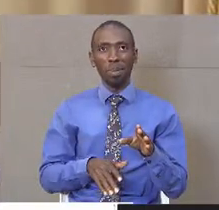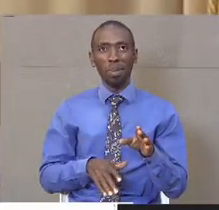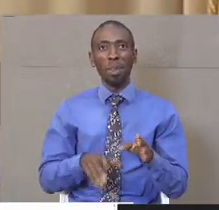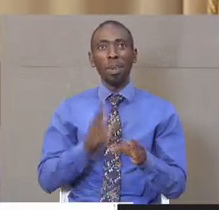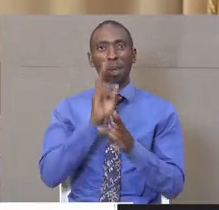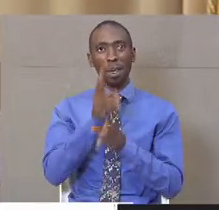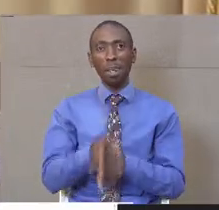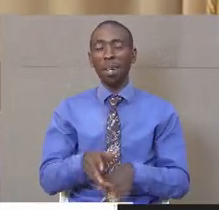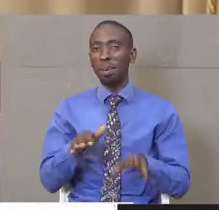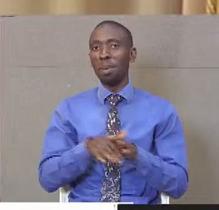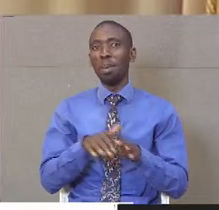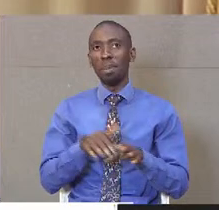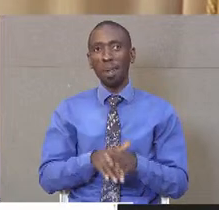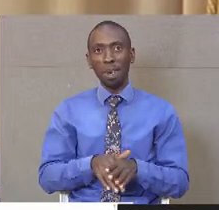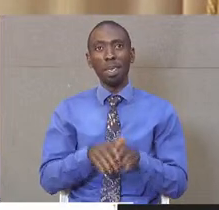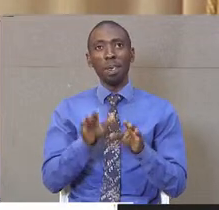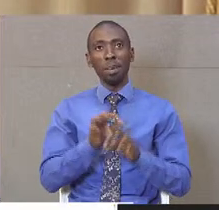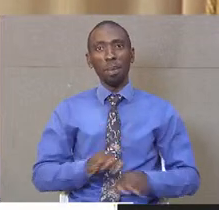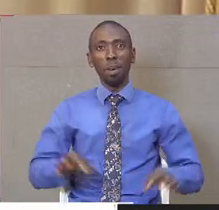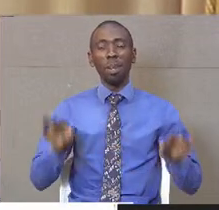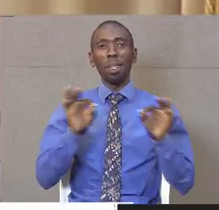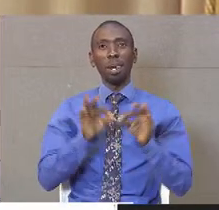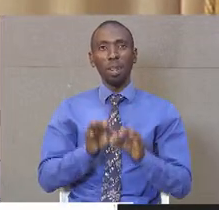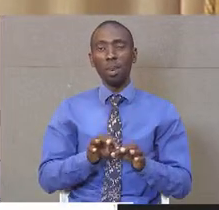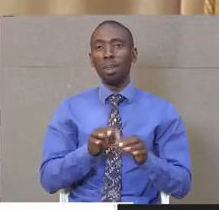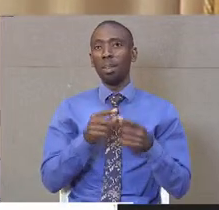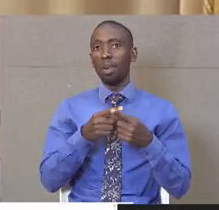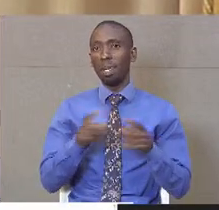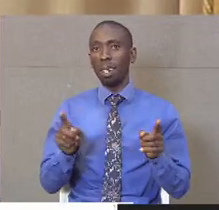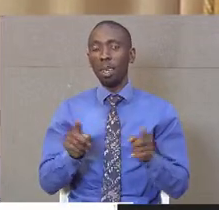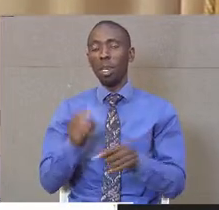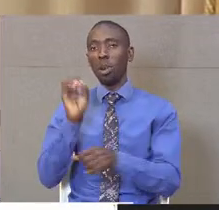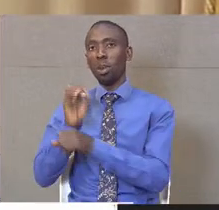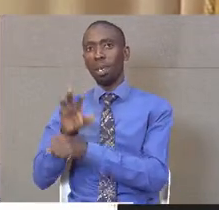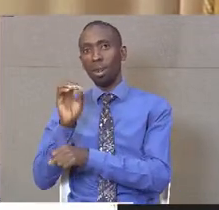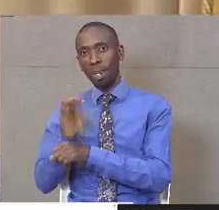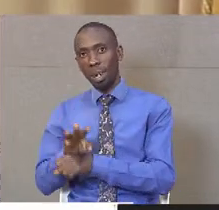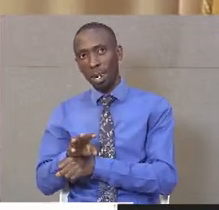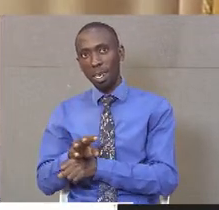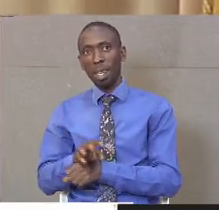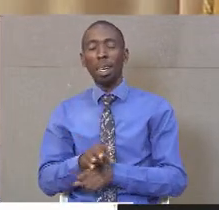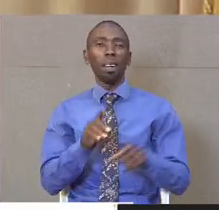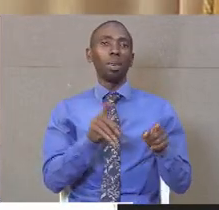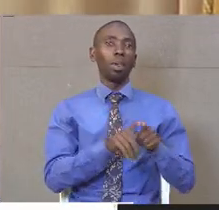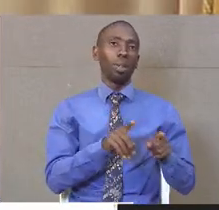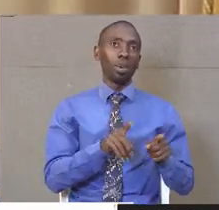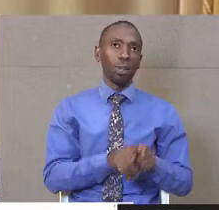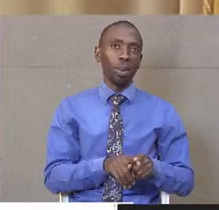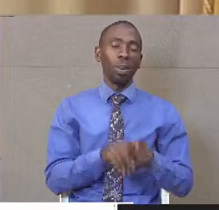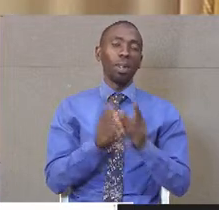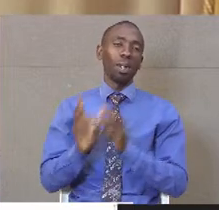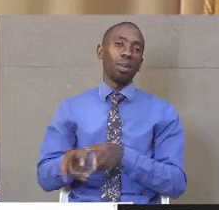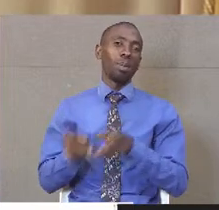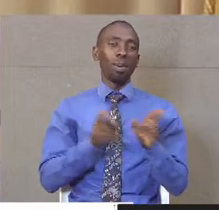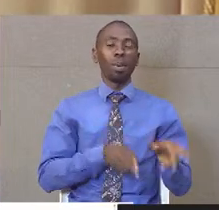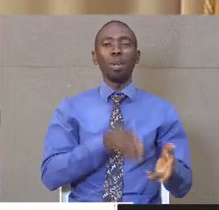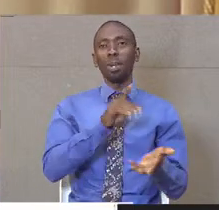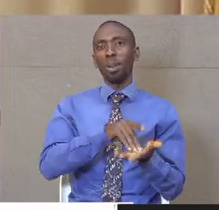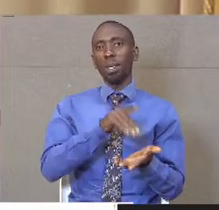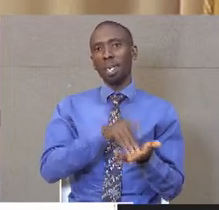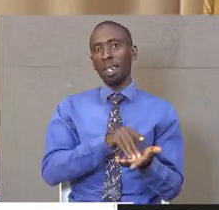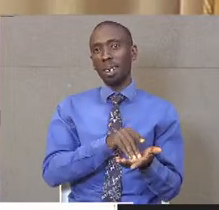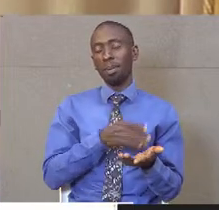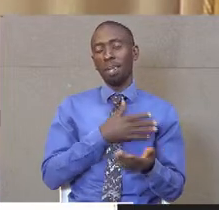you should differentiate between a consultant and a normal doctor.